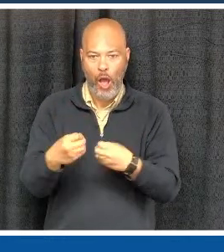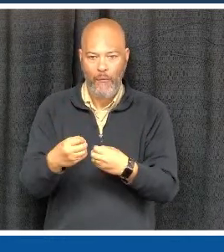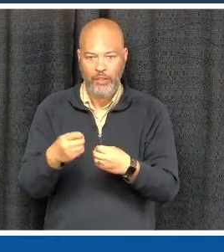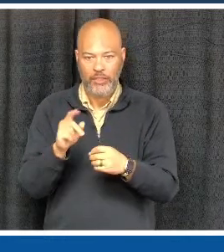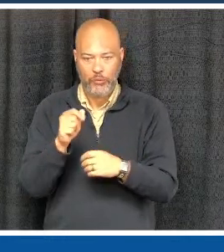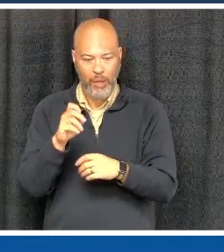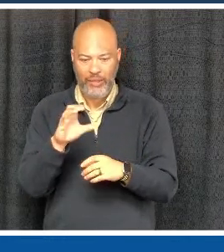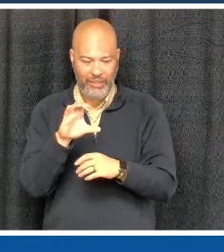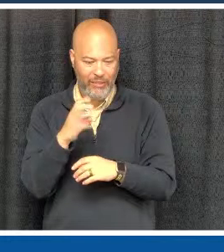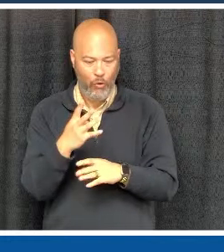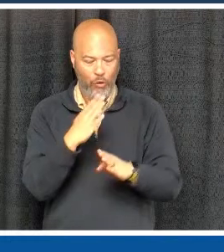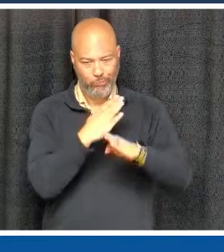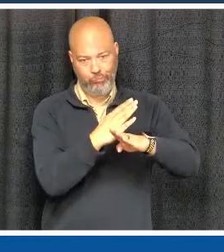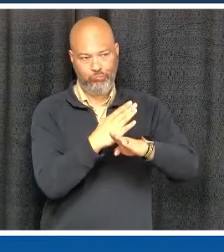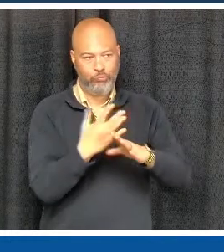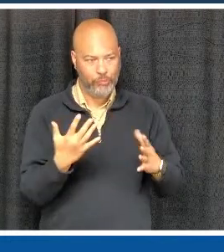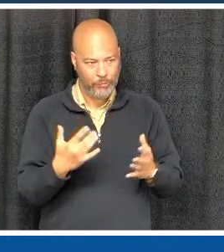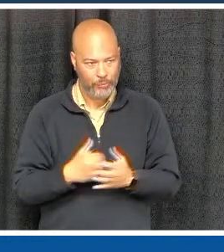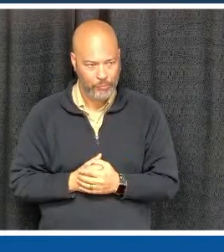doesn't.